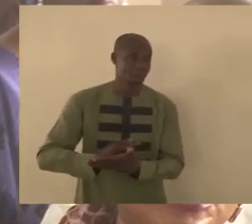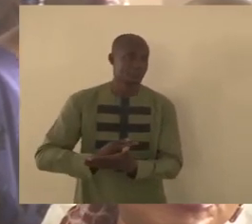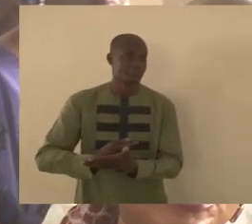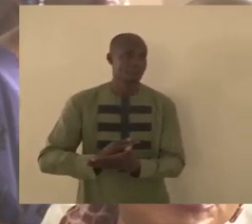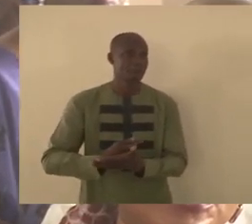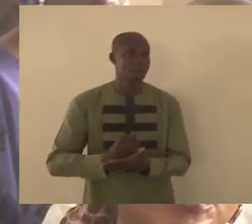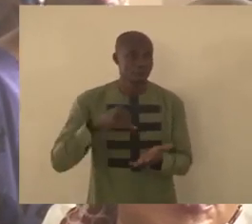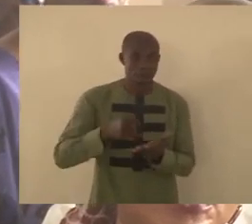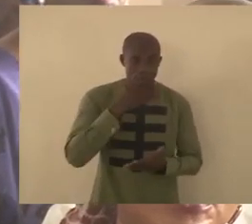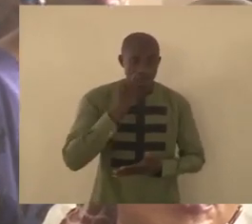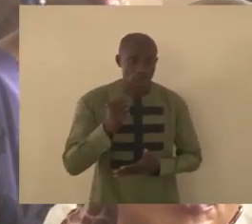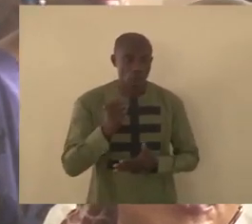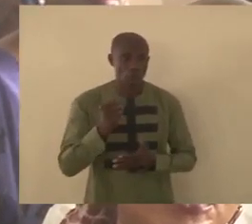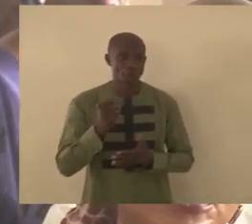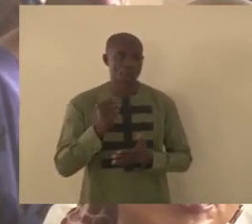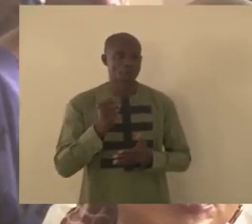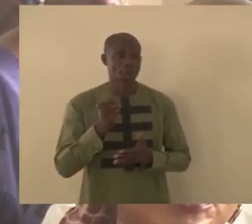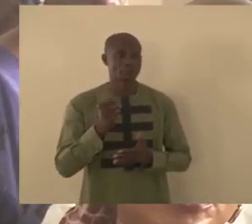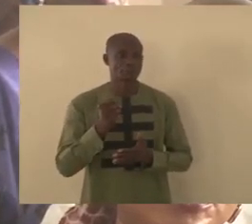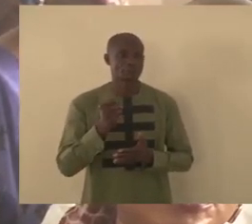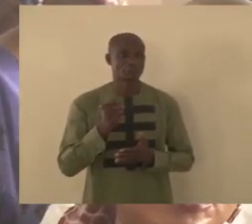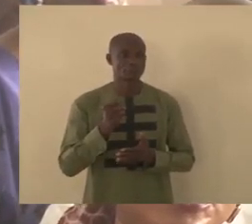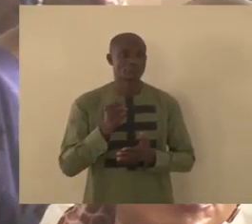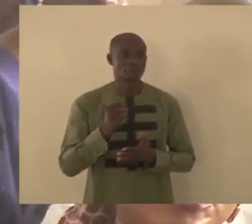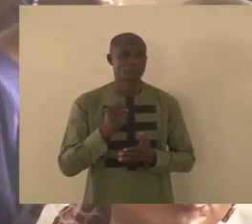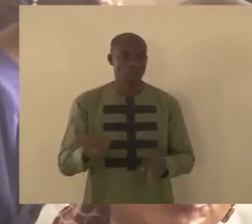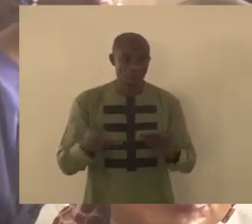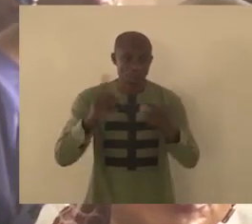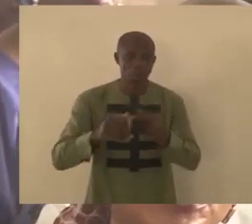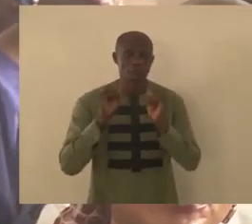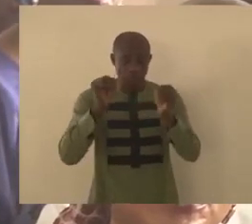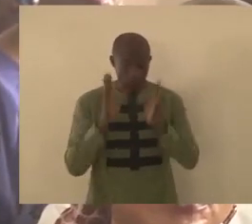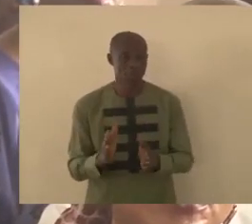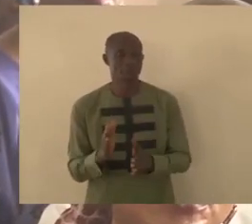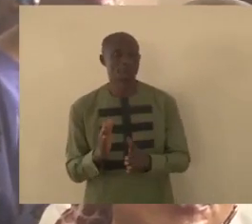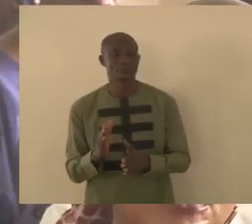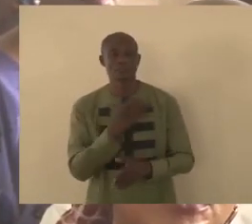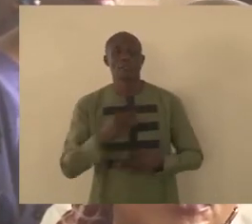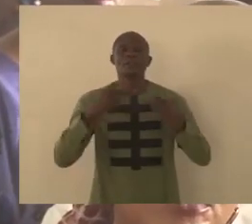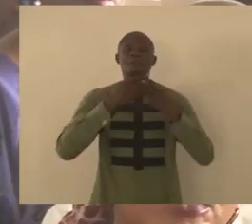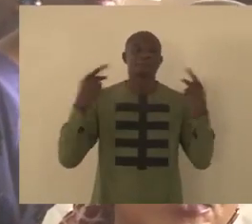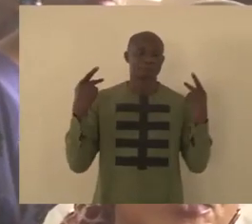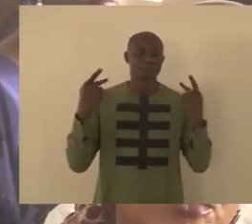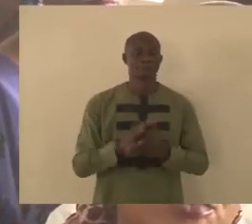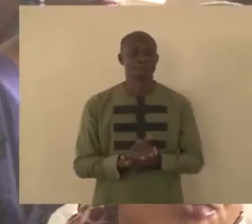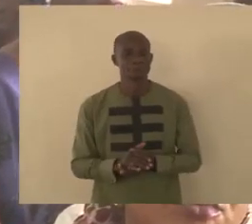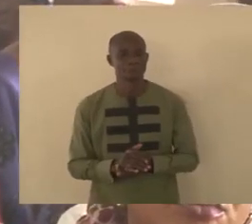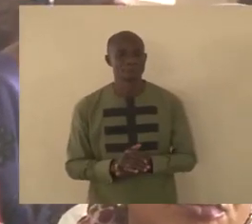gospel. And it was directed to teachers, and